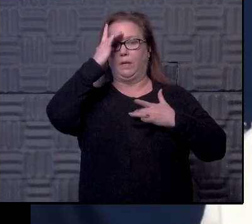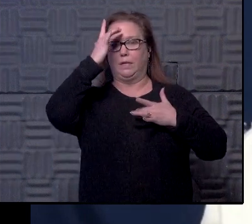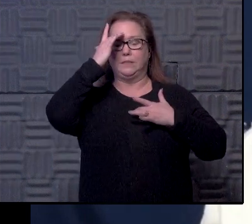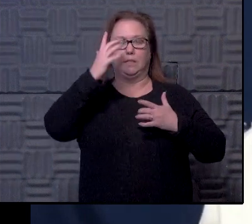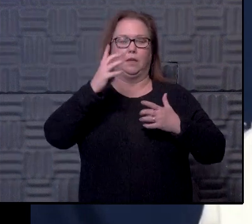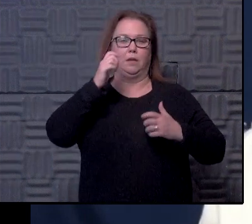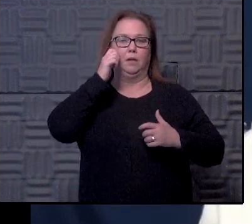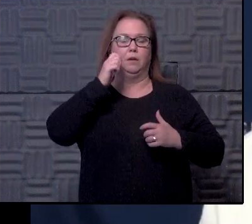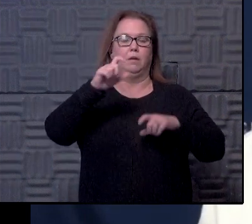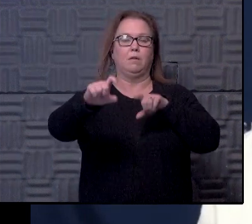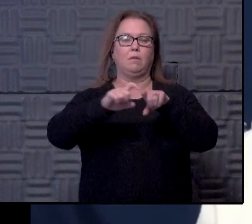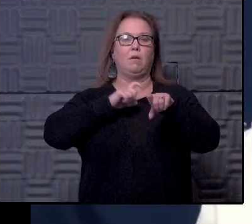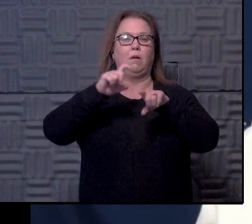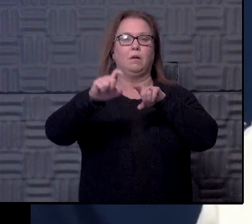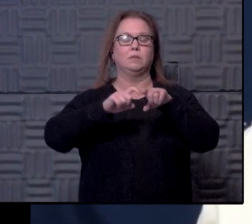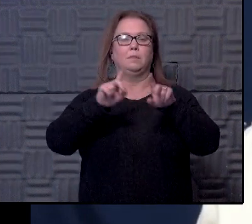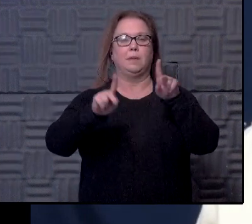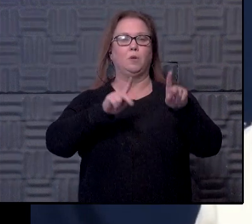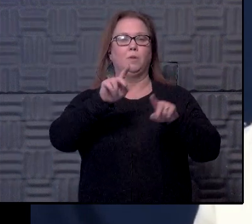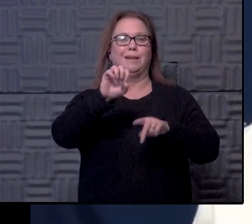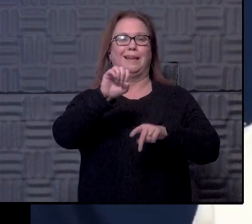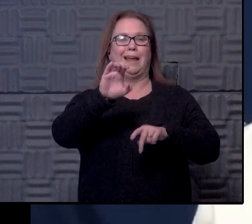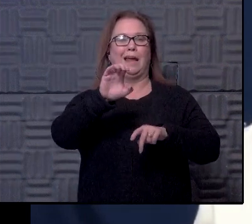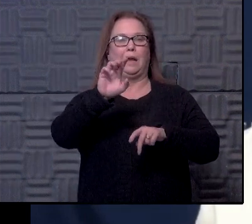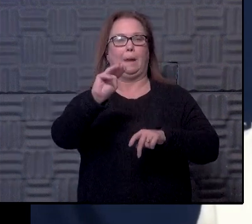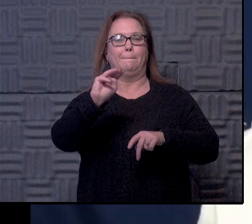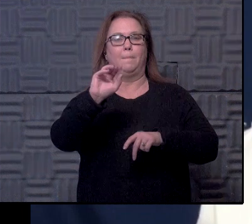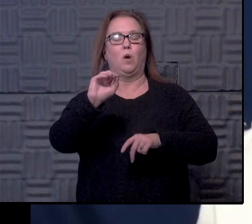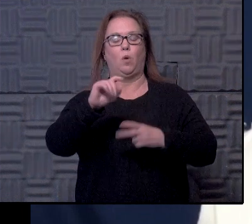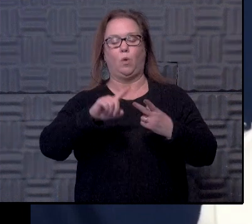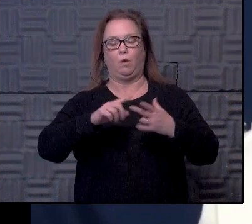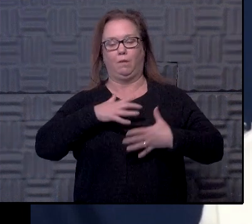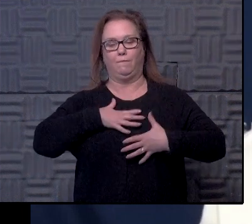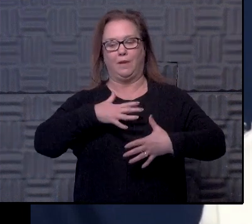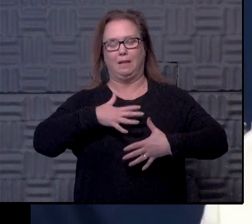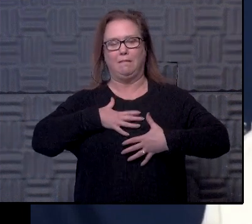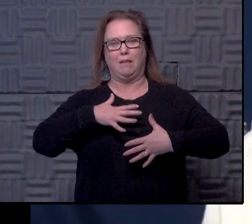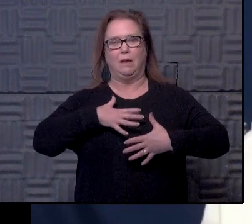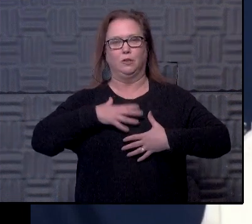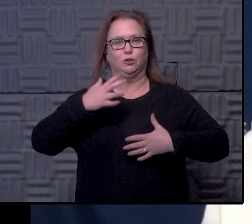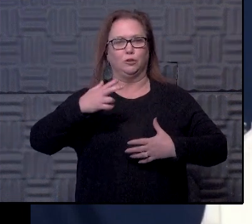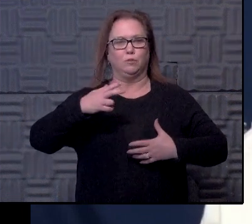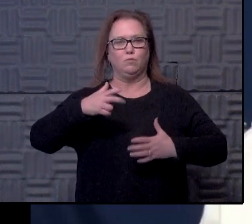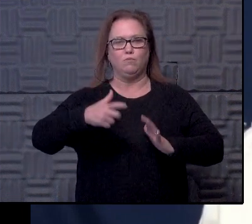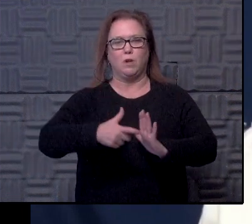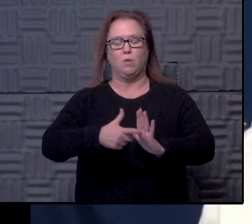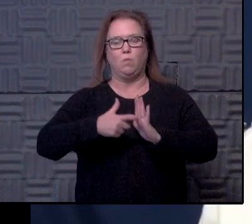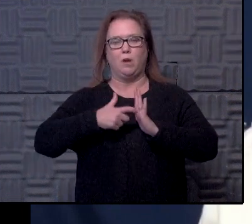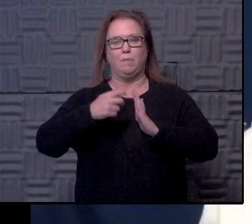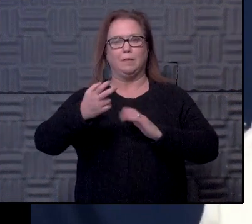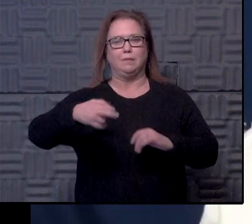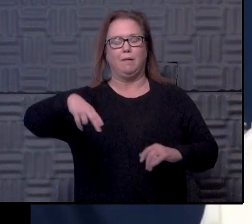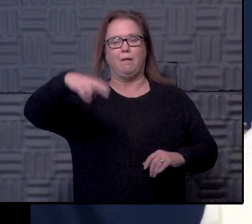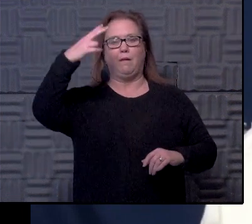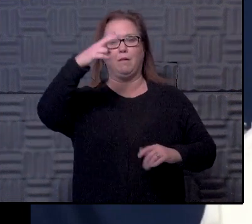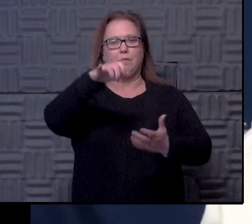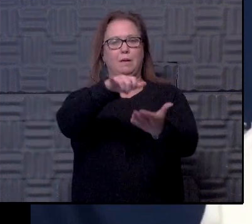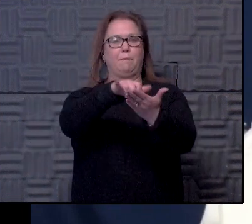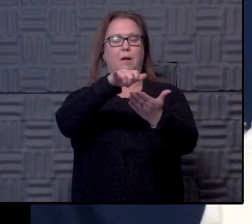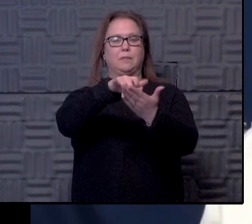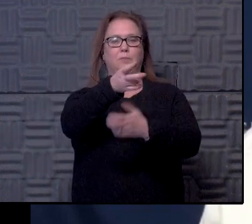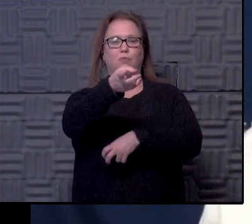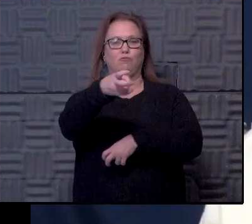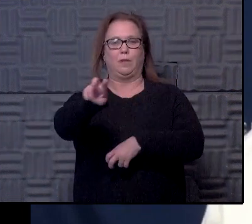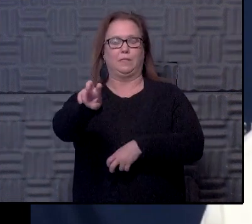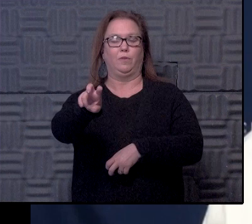day for people who need ECMO or whose ventilatory requirements are so high that it is impossible to transfer